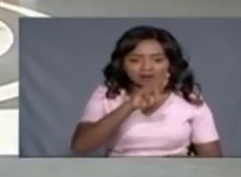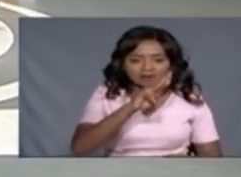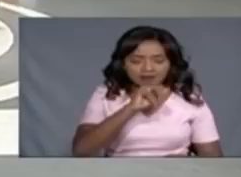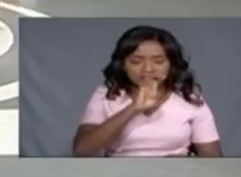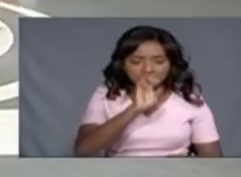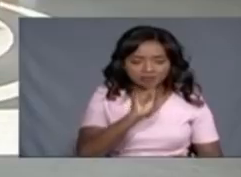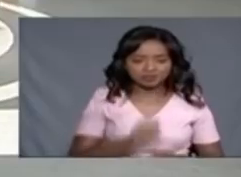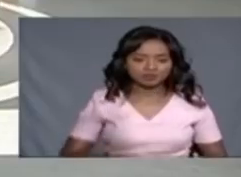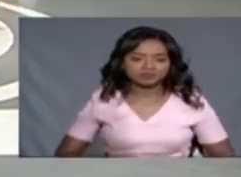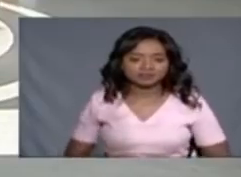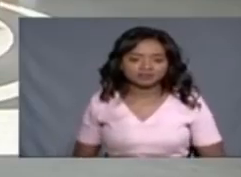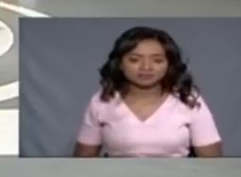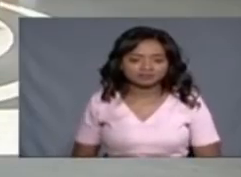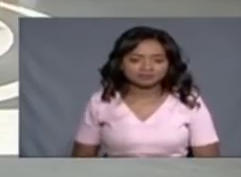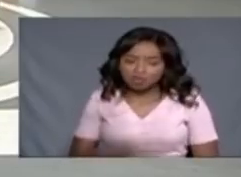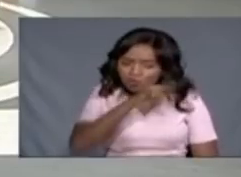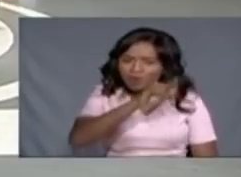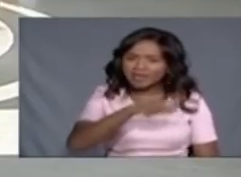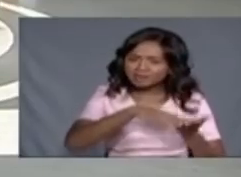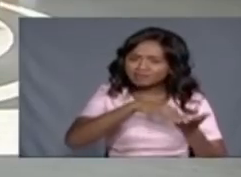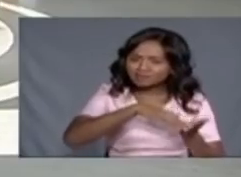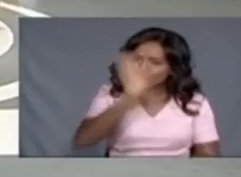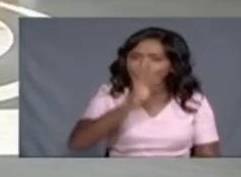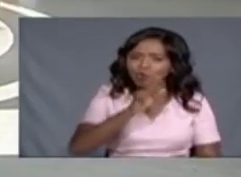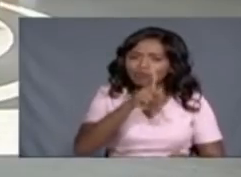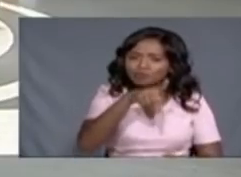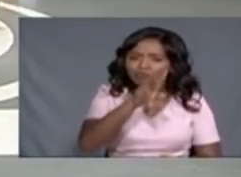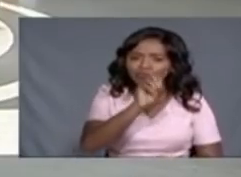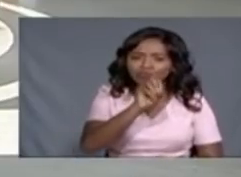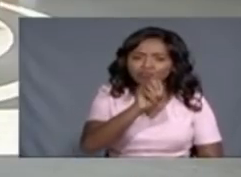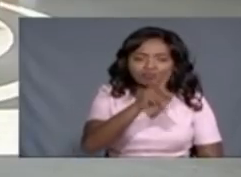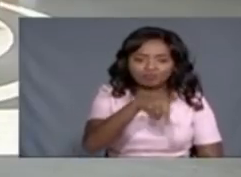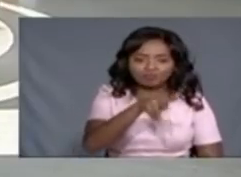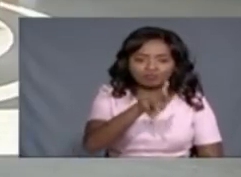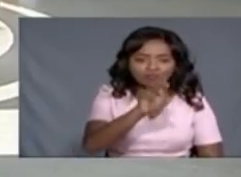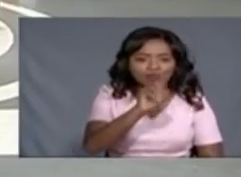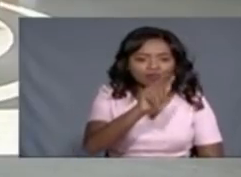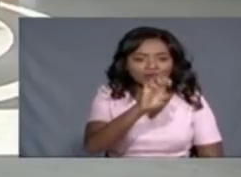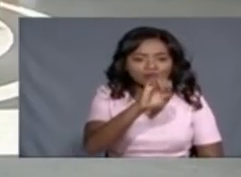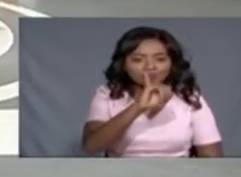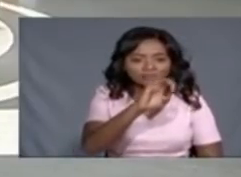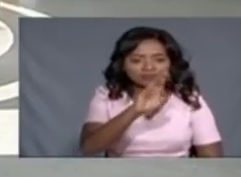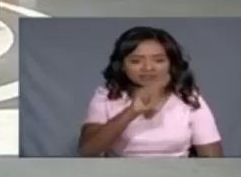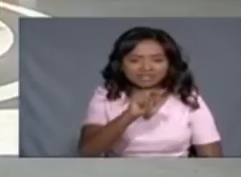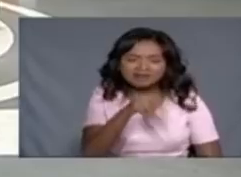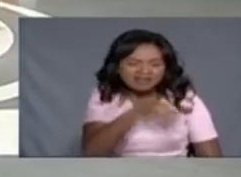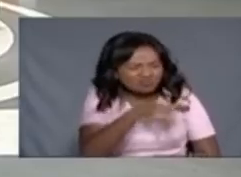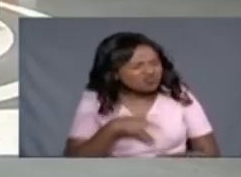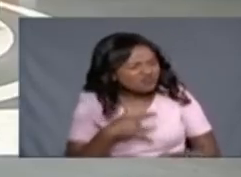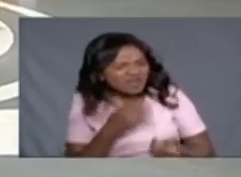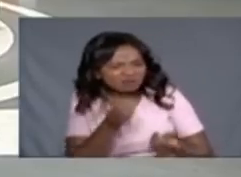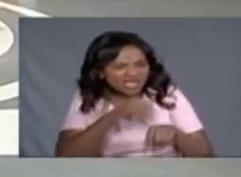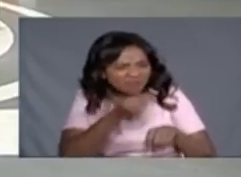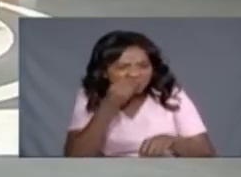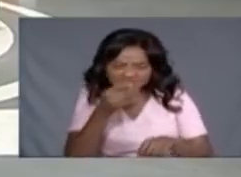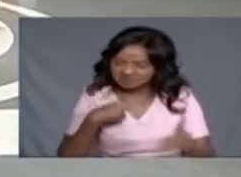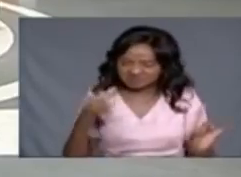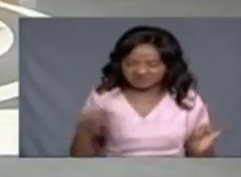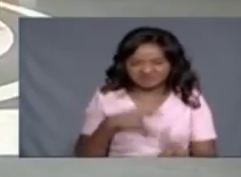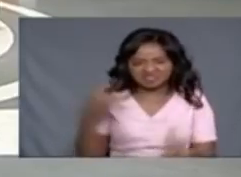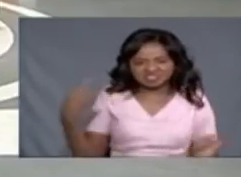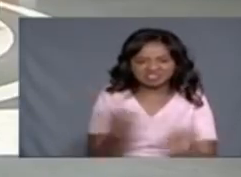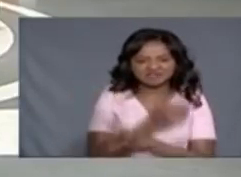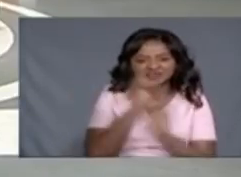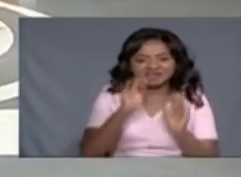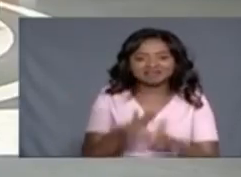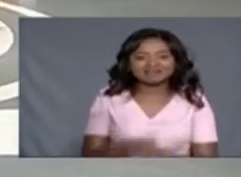quantity? Protein content is quite high, over 60%. Okay. So how did you feel when you ate your locust? I didn't feel any different. Okay. Santos